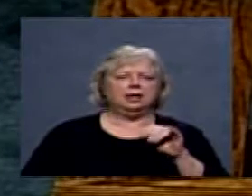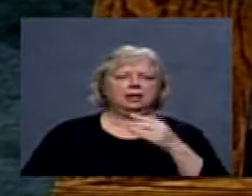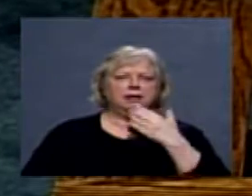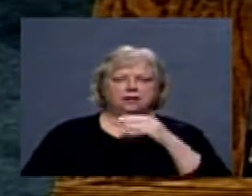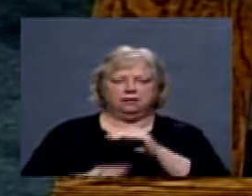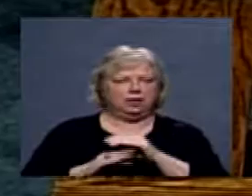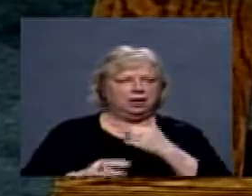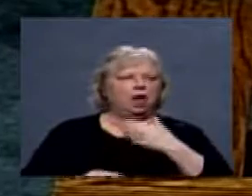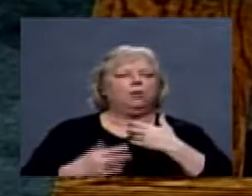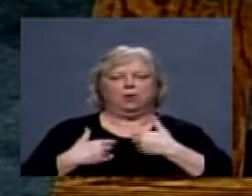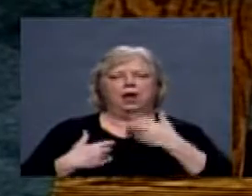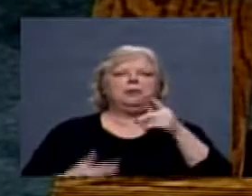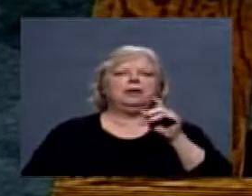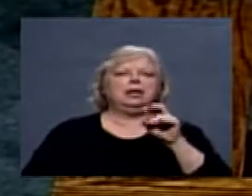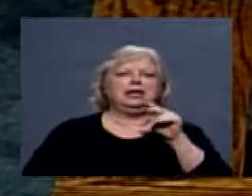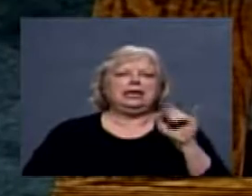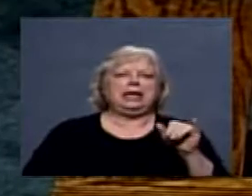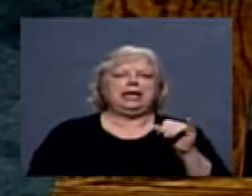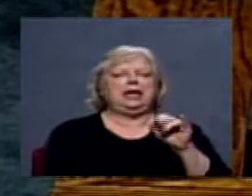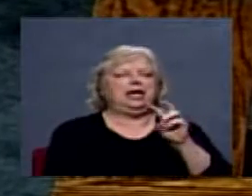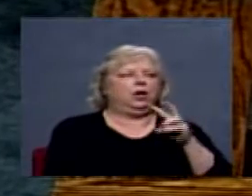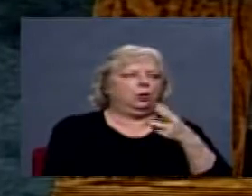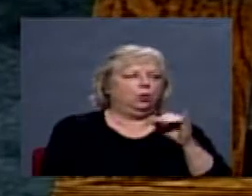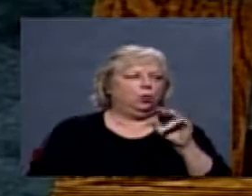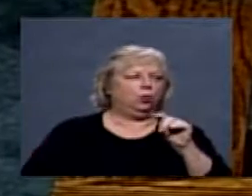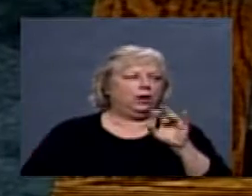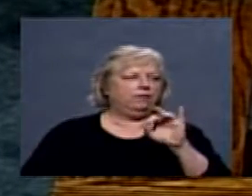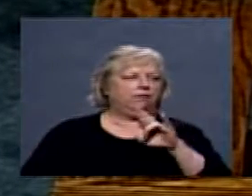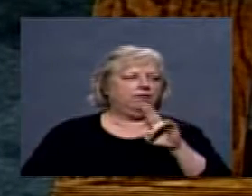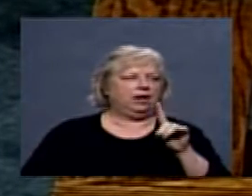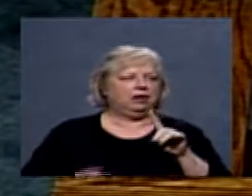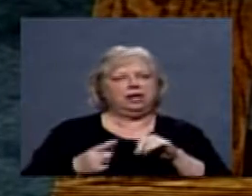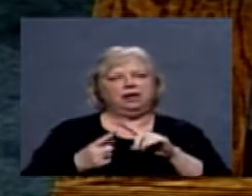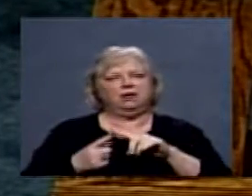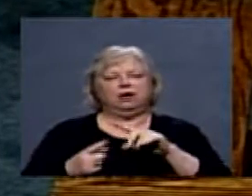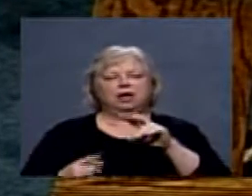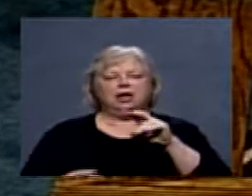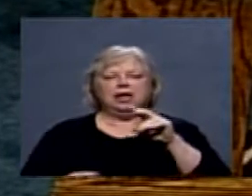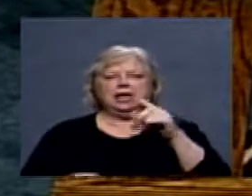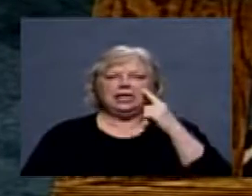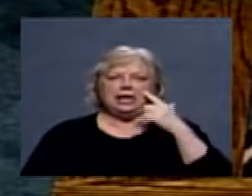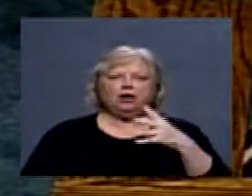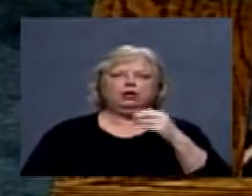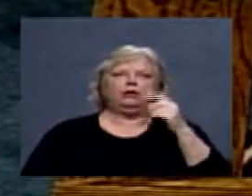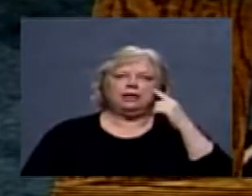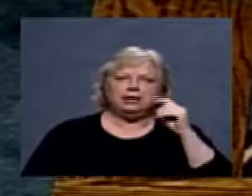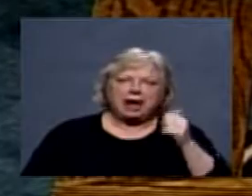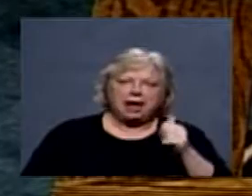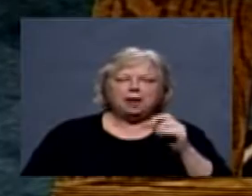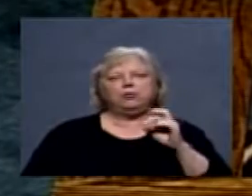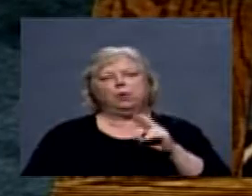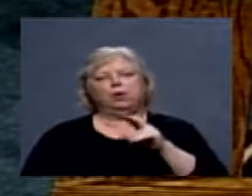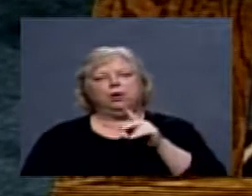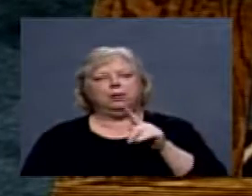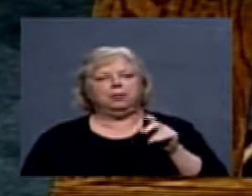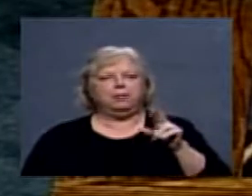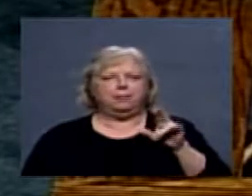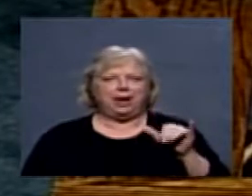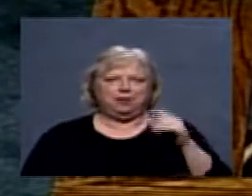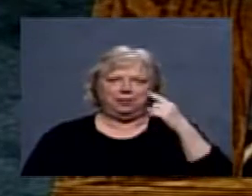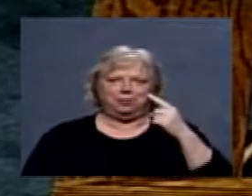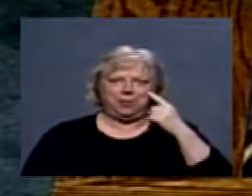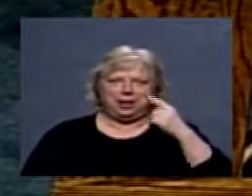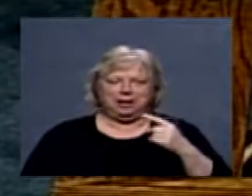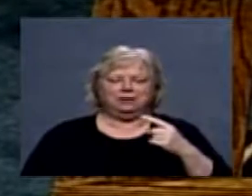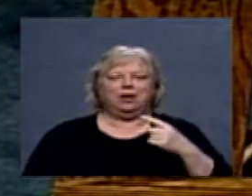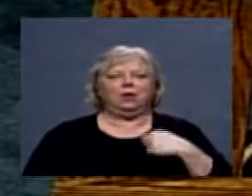My name is Kenny Whitfield with Nickels and Dimes, or Perry's Pennies, and we're trying to get this thing, a dilapidated home and